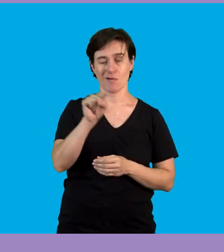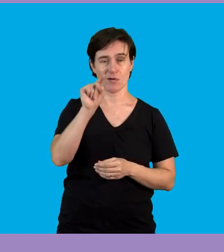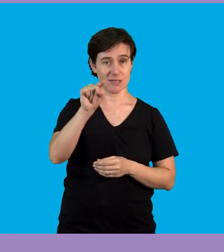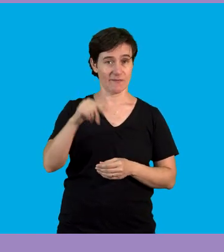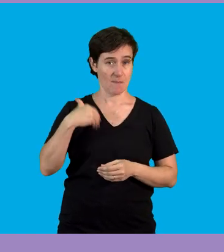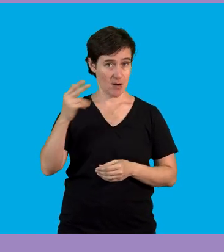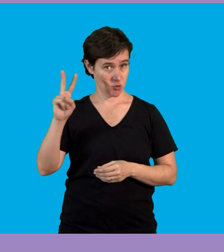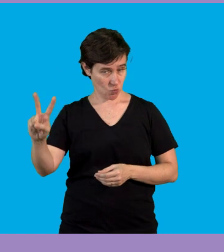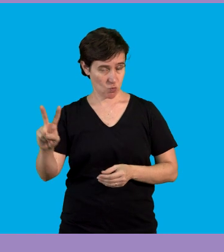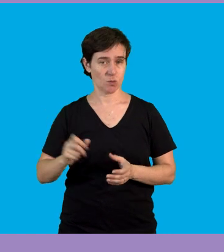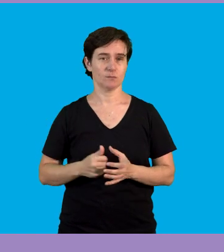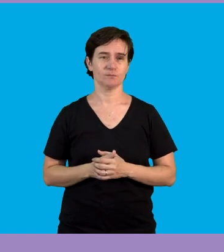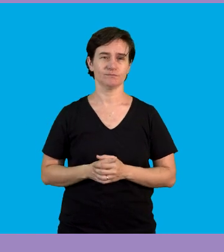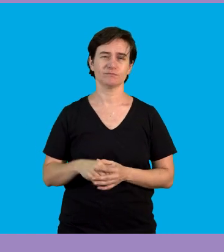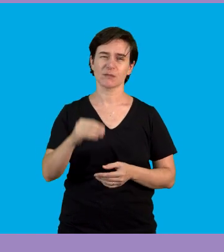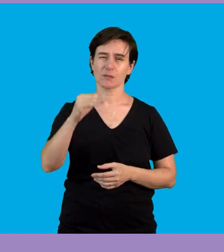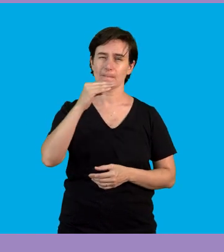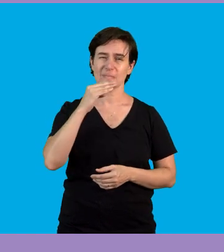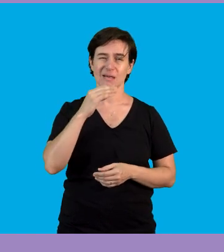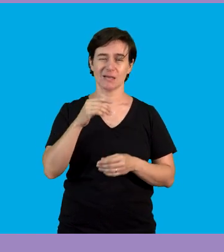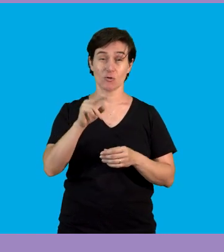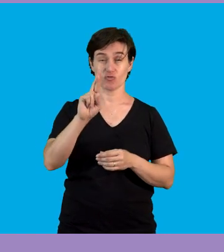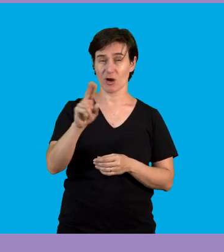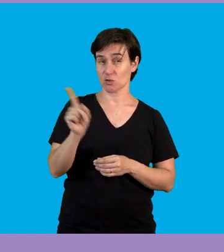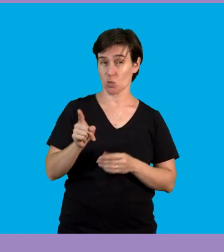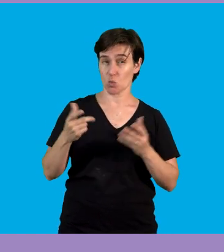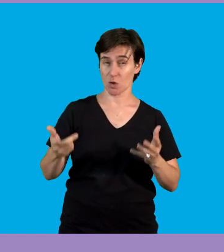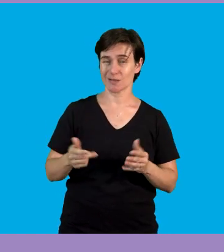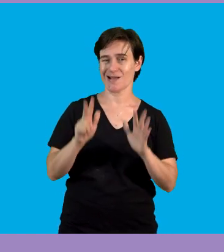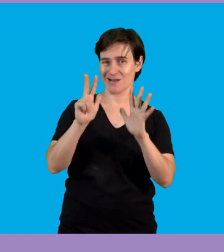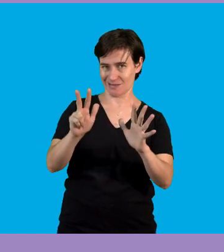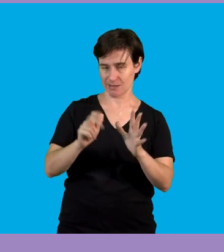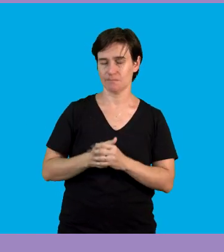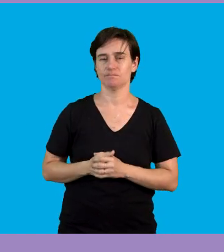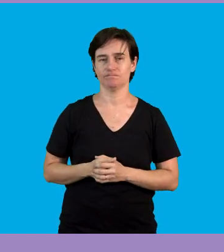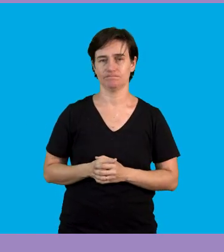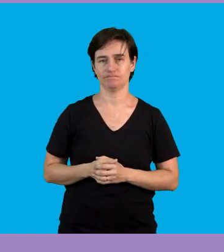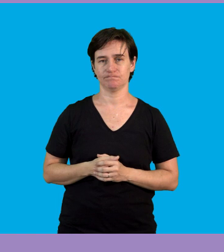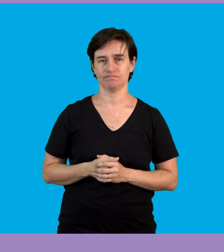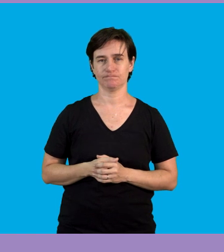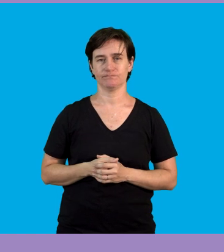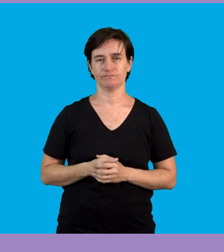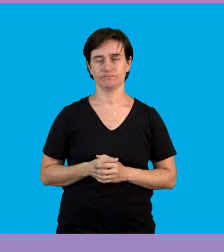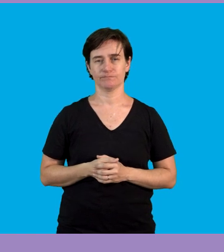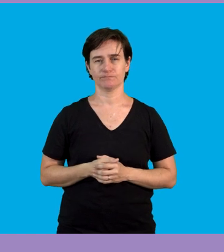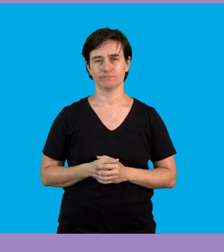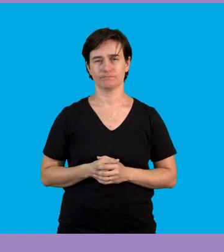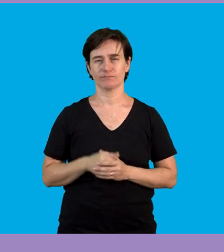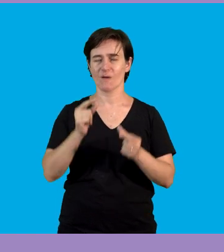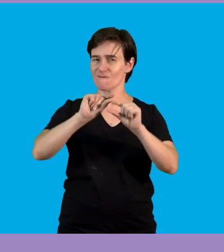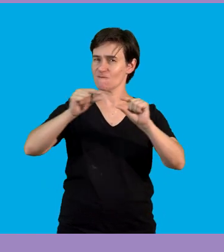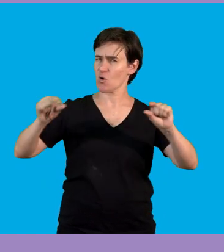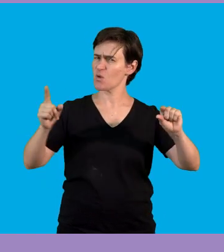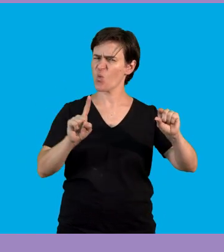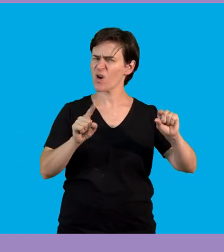2. So that means that the radius there is going to be 8 meters. So what is the formula for